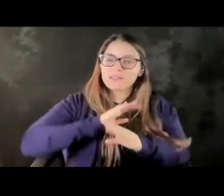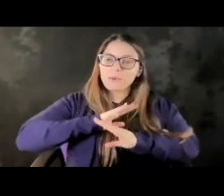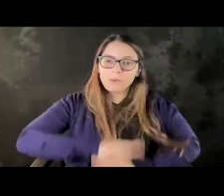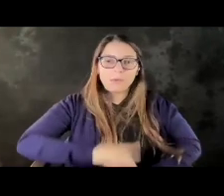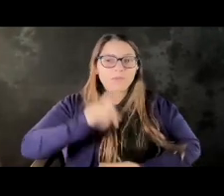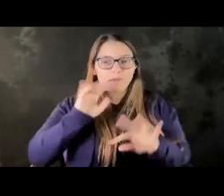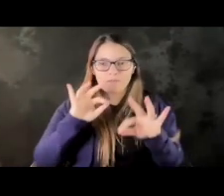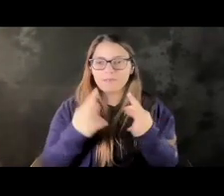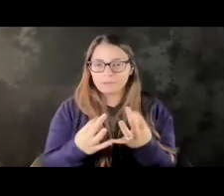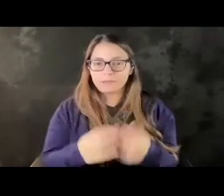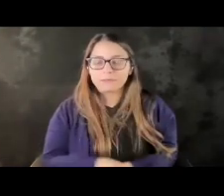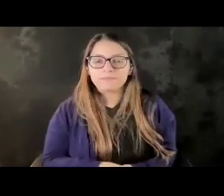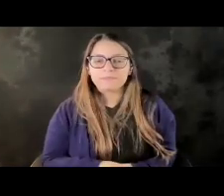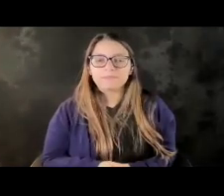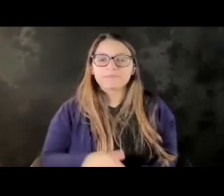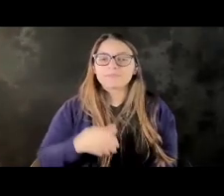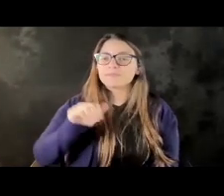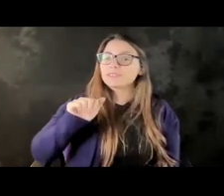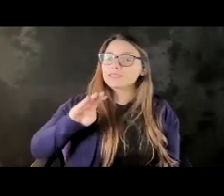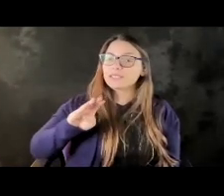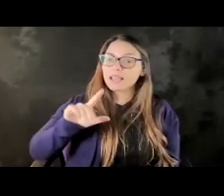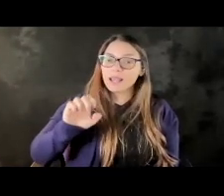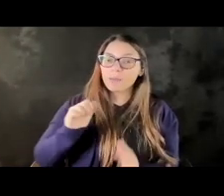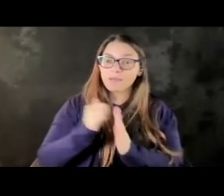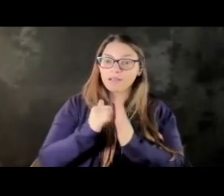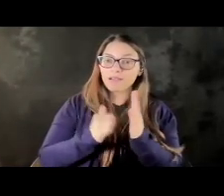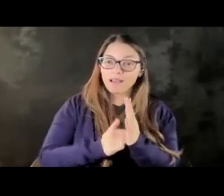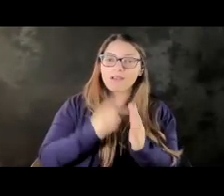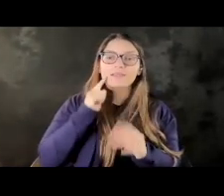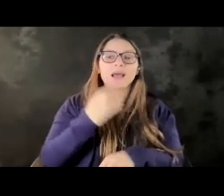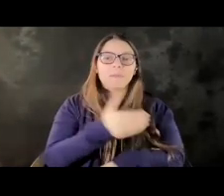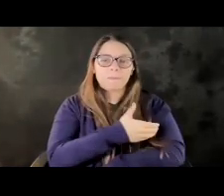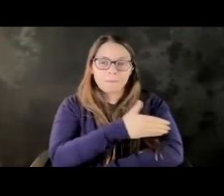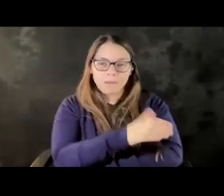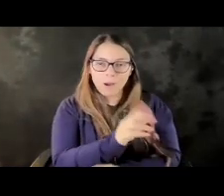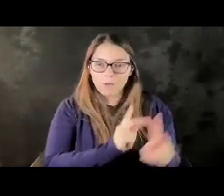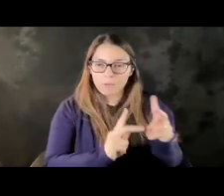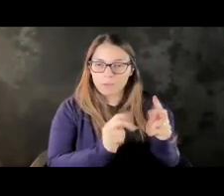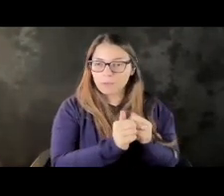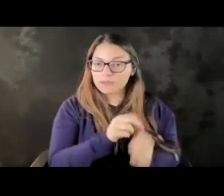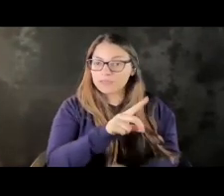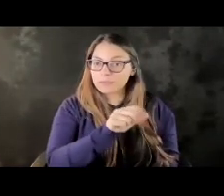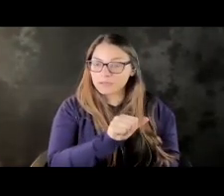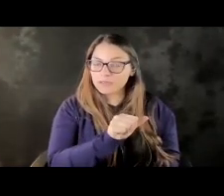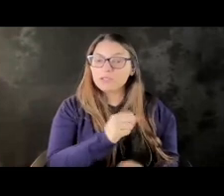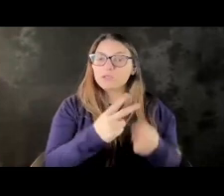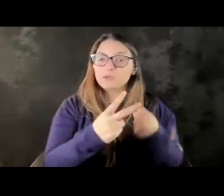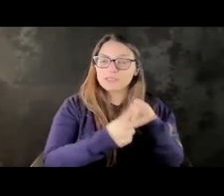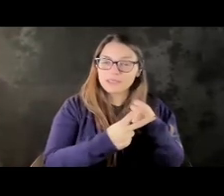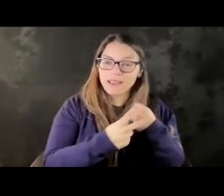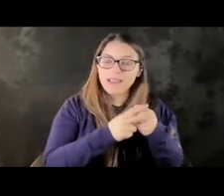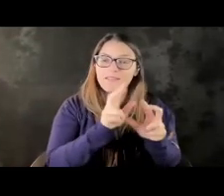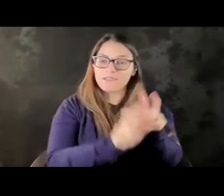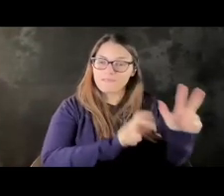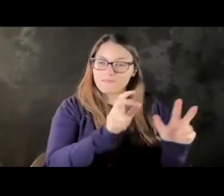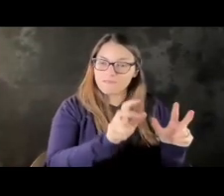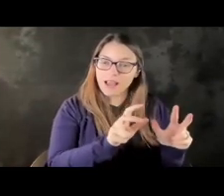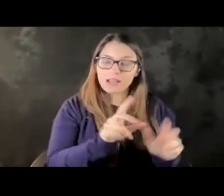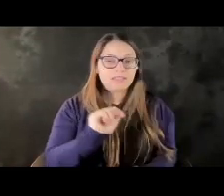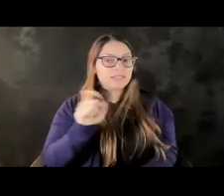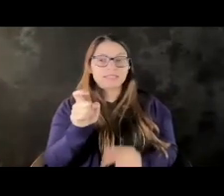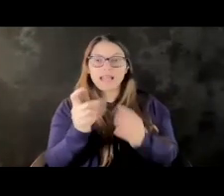ABLE accounts empower individuals with disabilities to save and invest tax-free